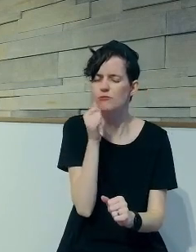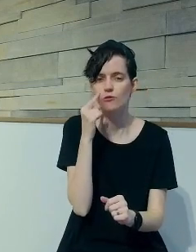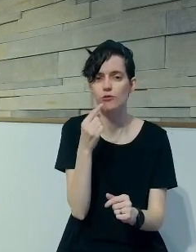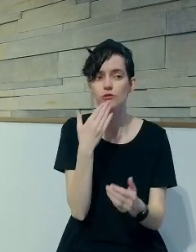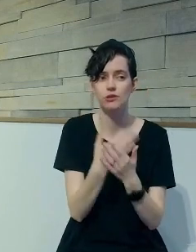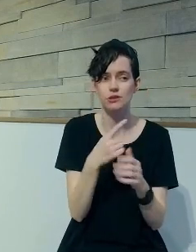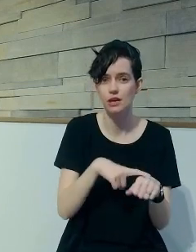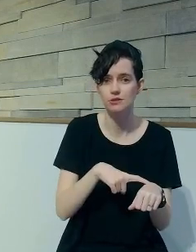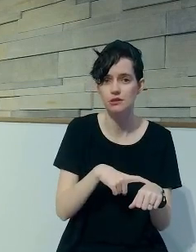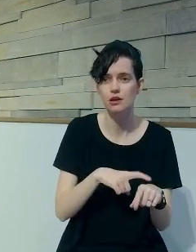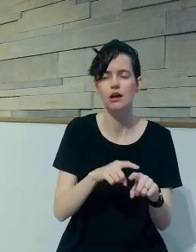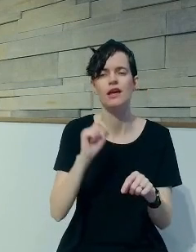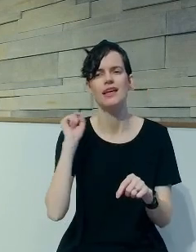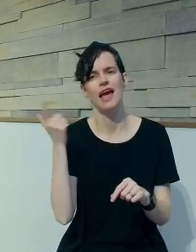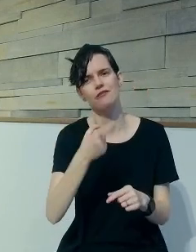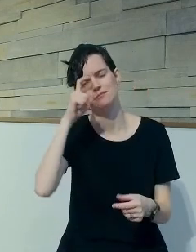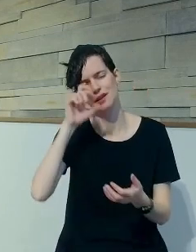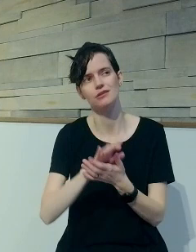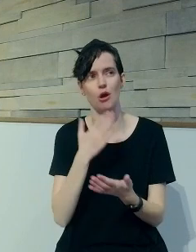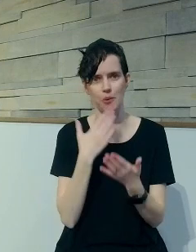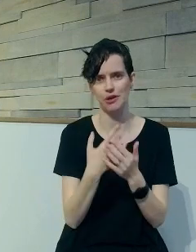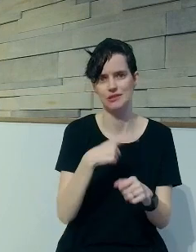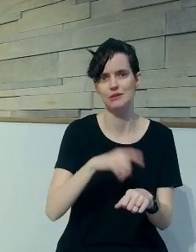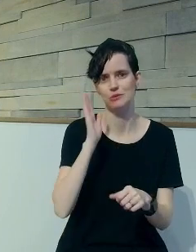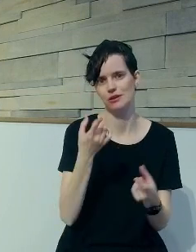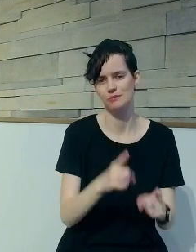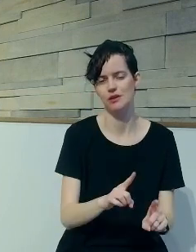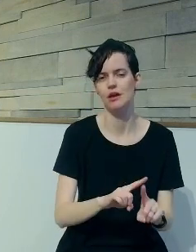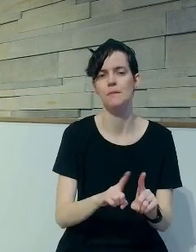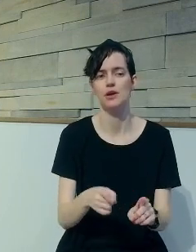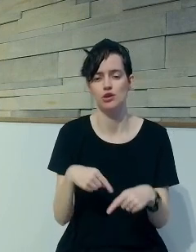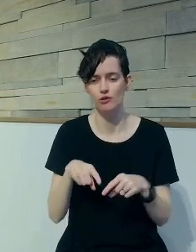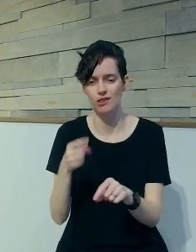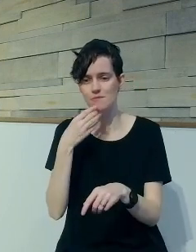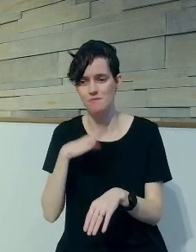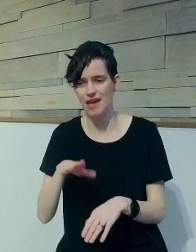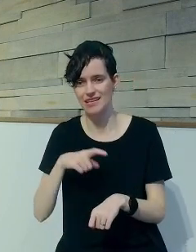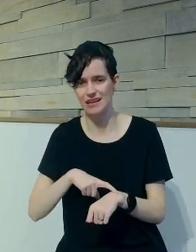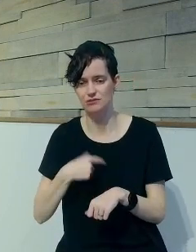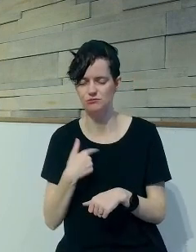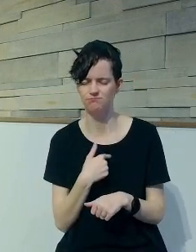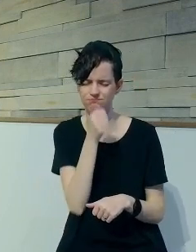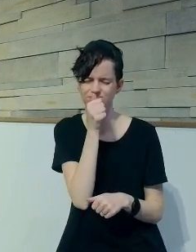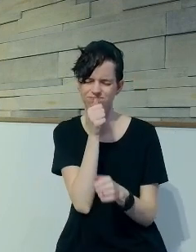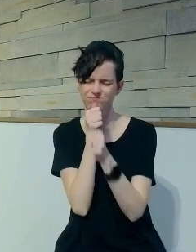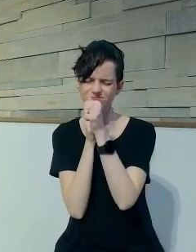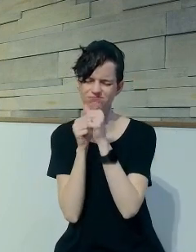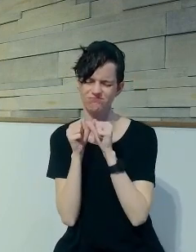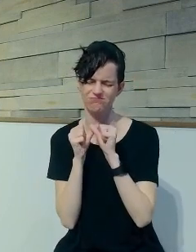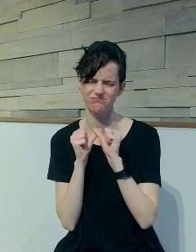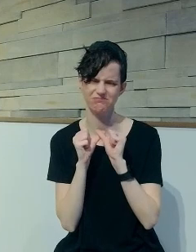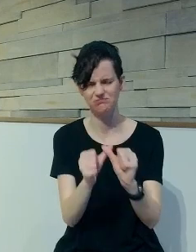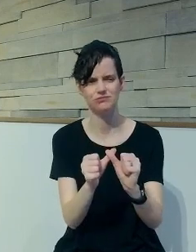times. Everybody believes in good times. But it's in the bad times that we persevere.